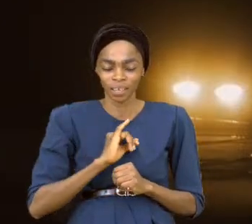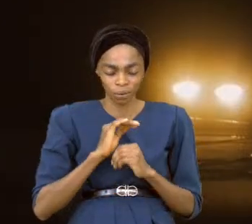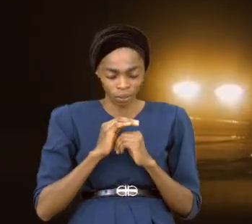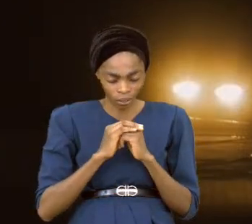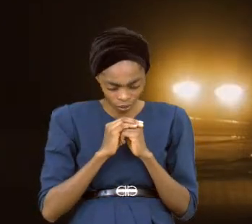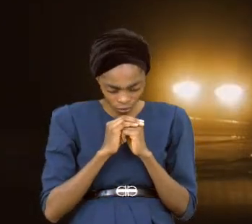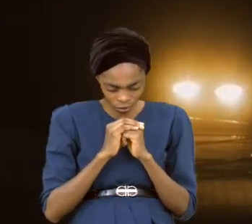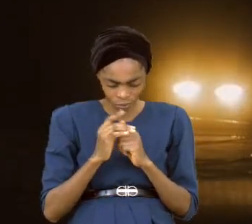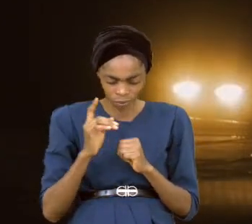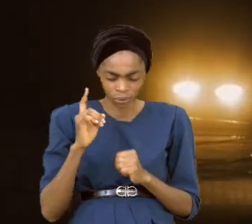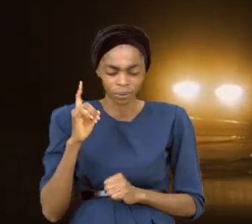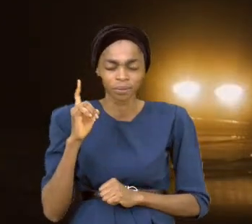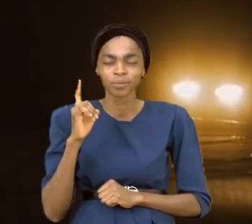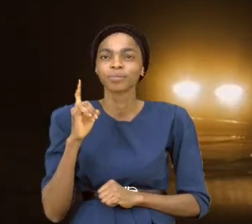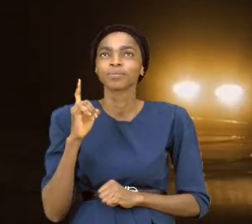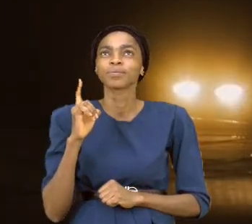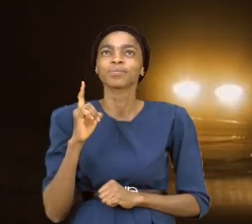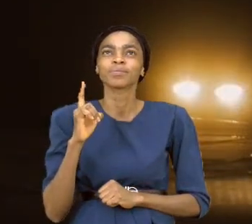I worship you.